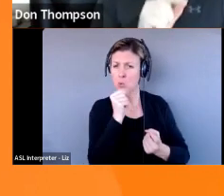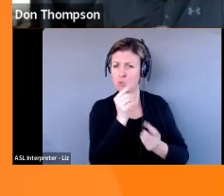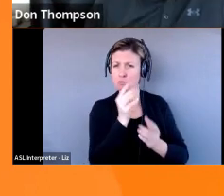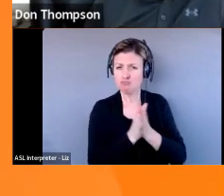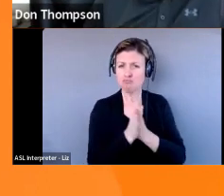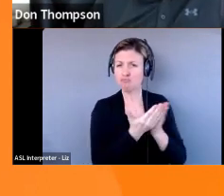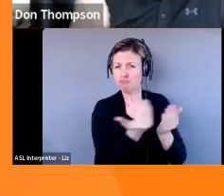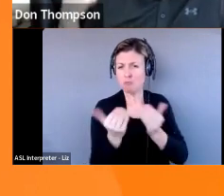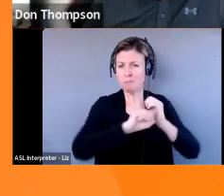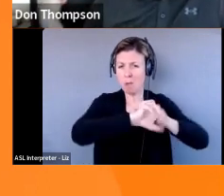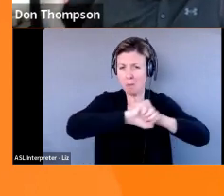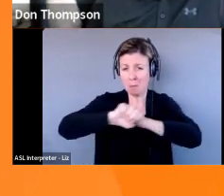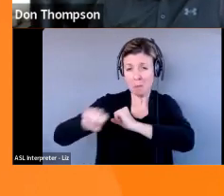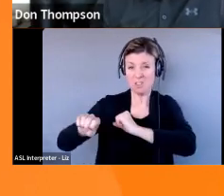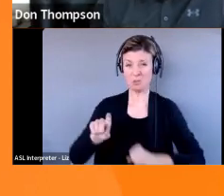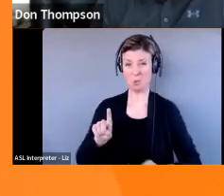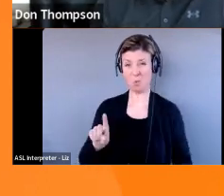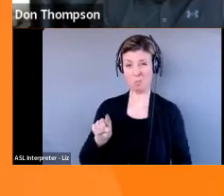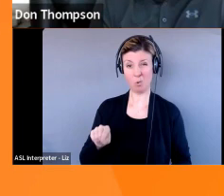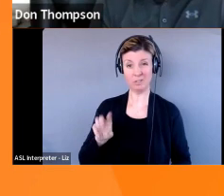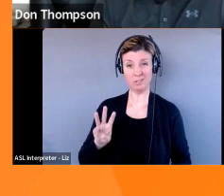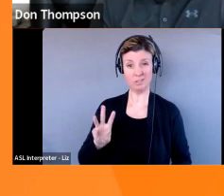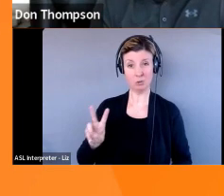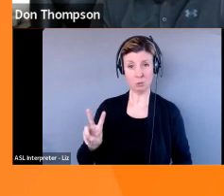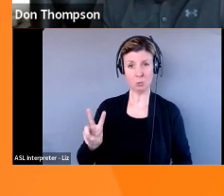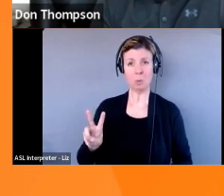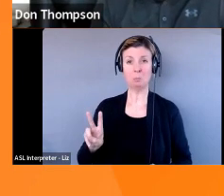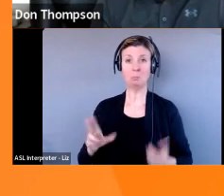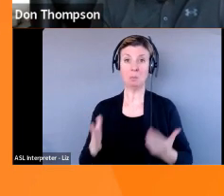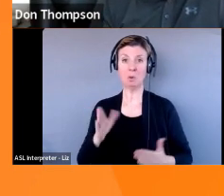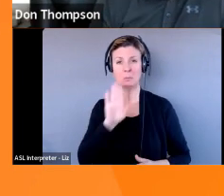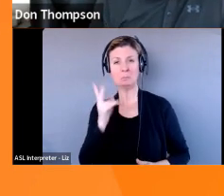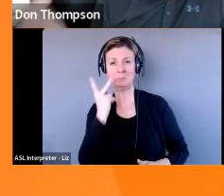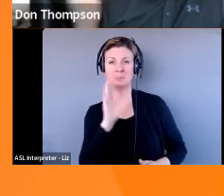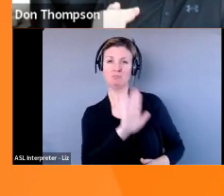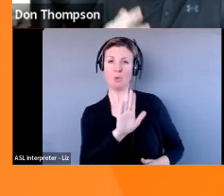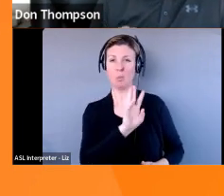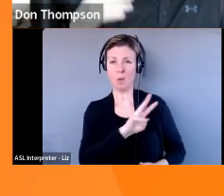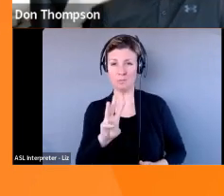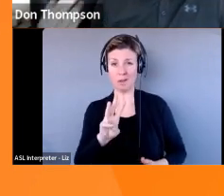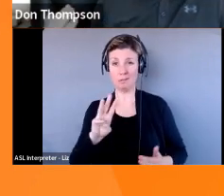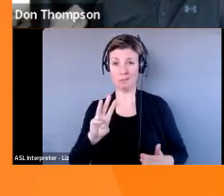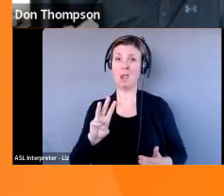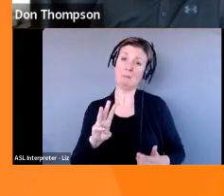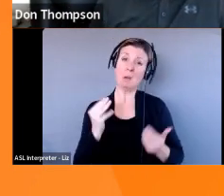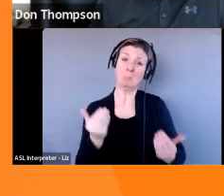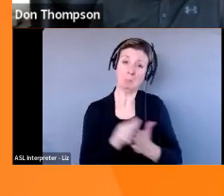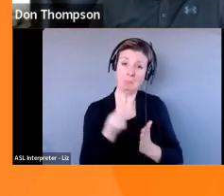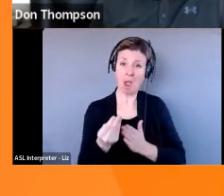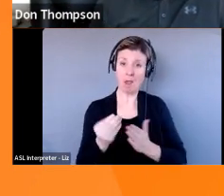But 1.62% coming onto your Shopify site and converting versus 10 to